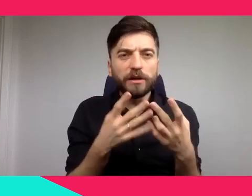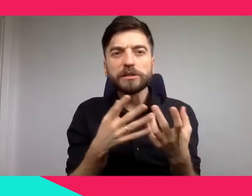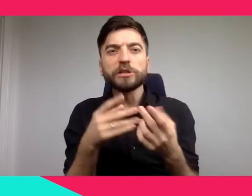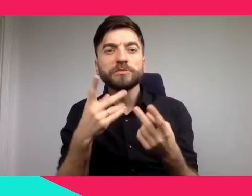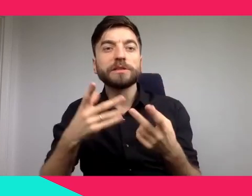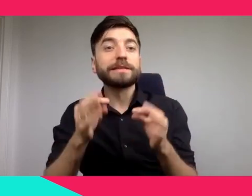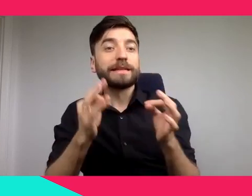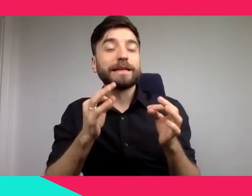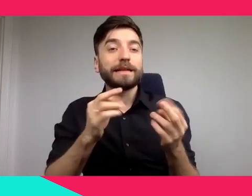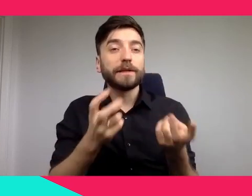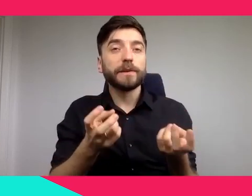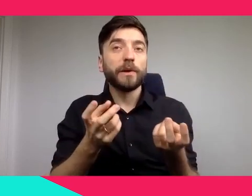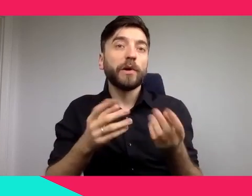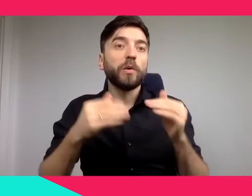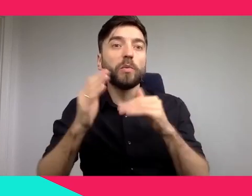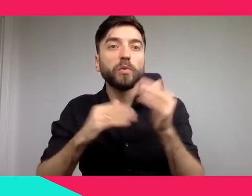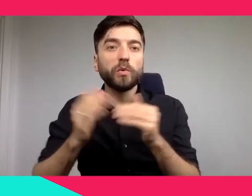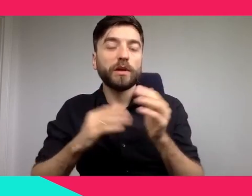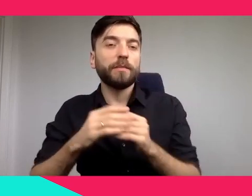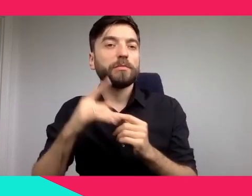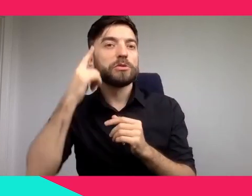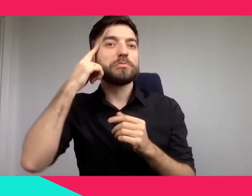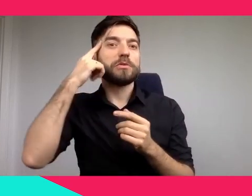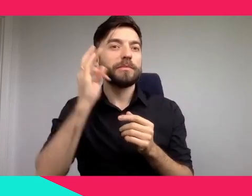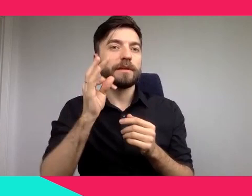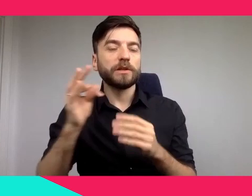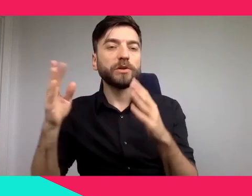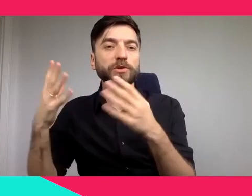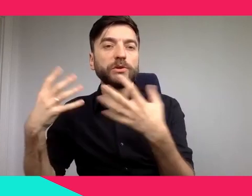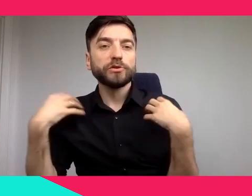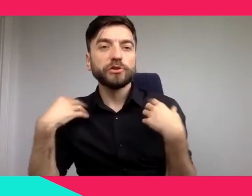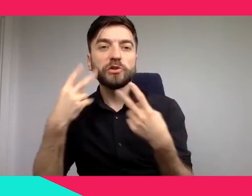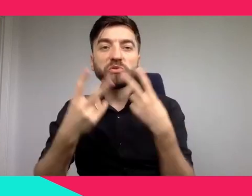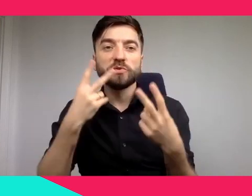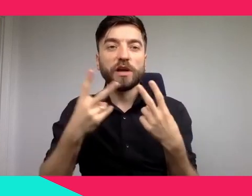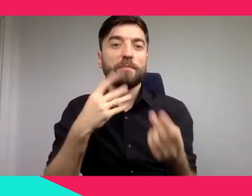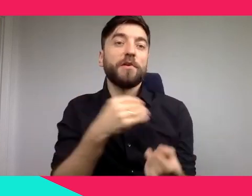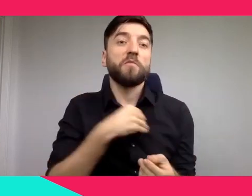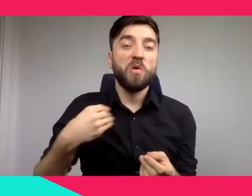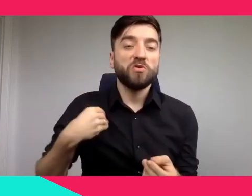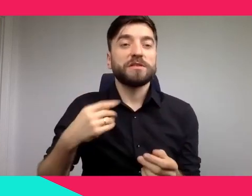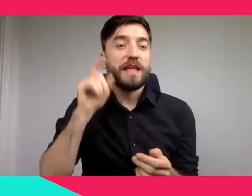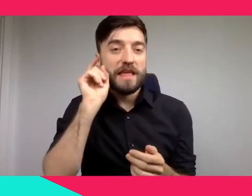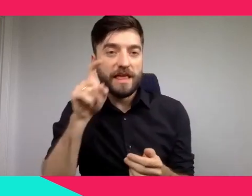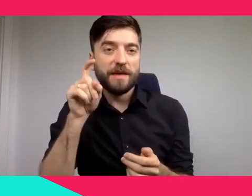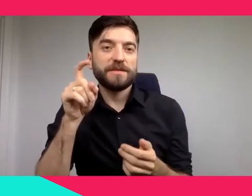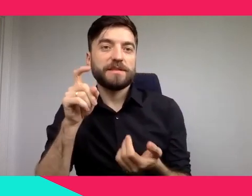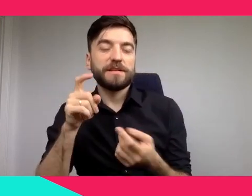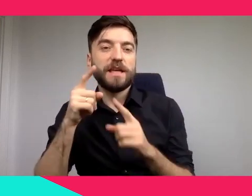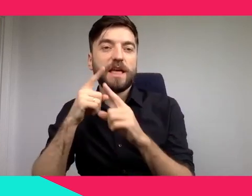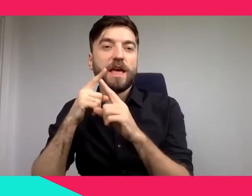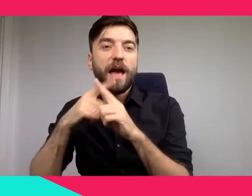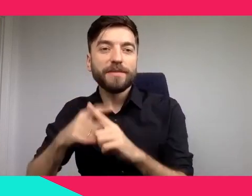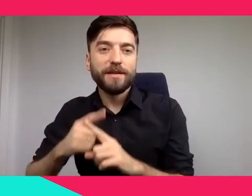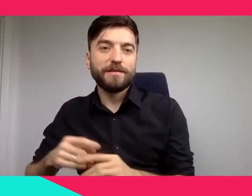in Germany and in Sobibor in Poland. And we combine all these snippets of someone's